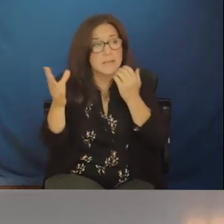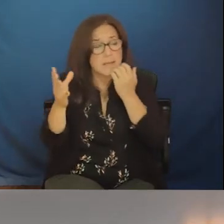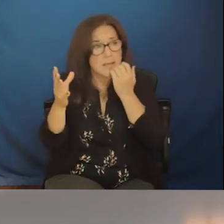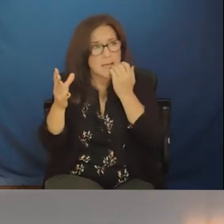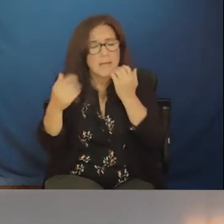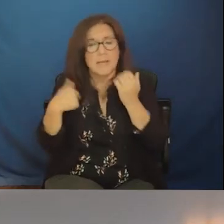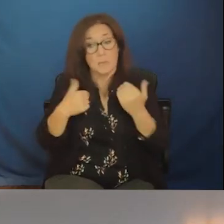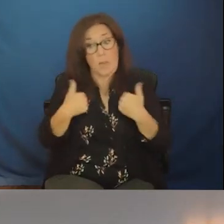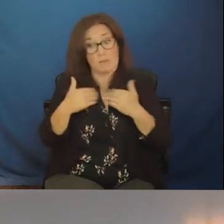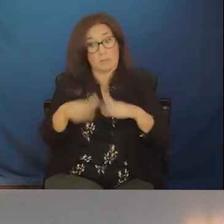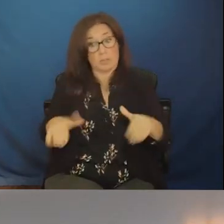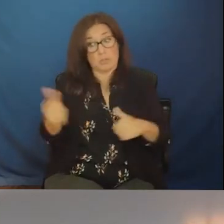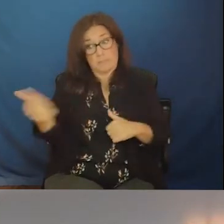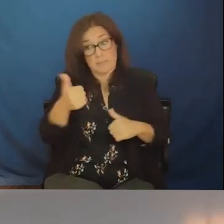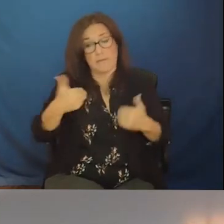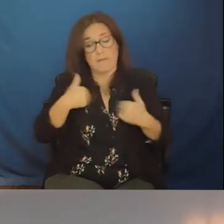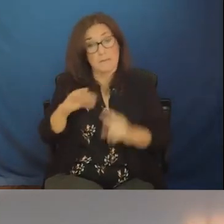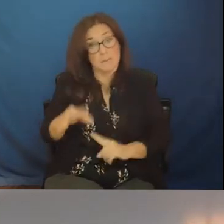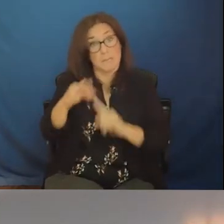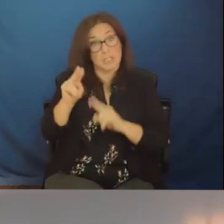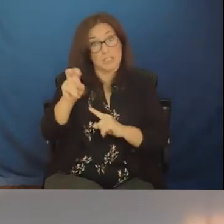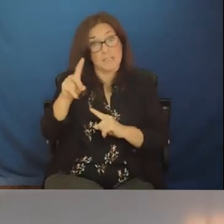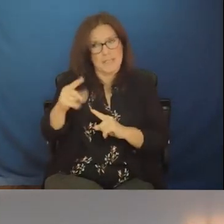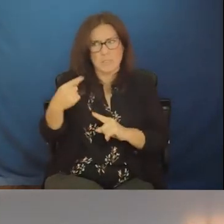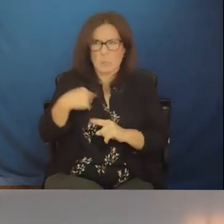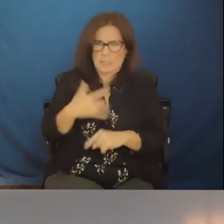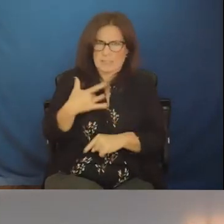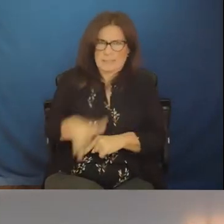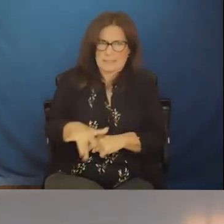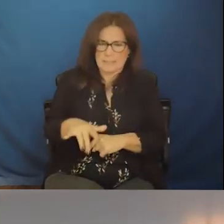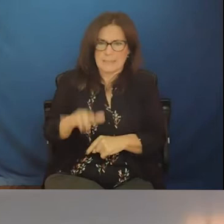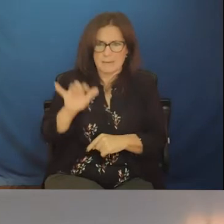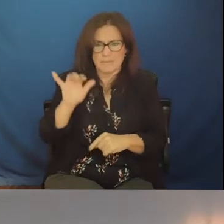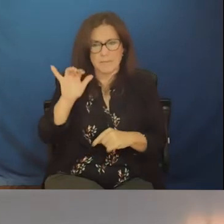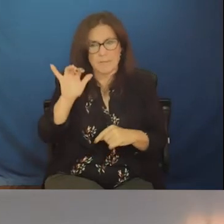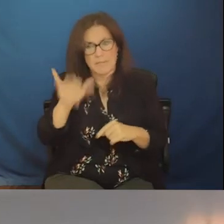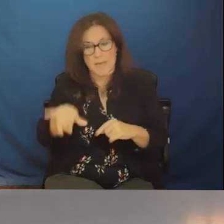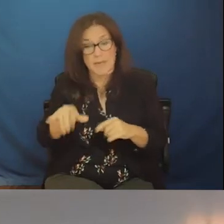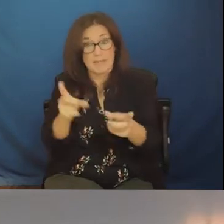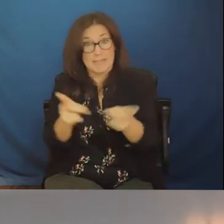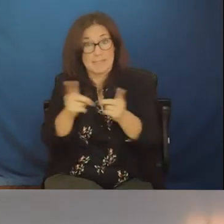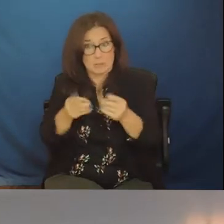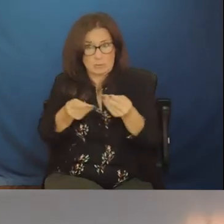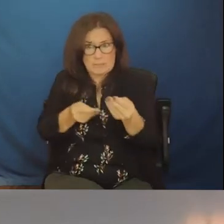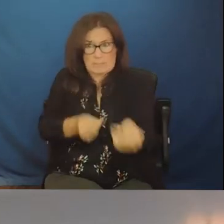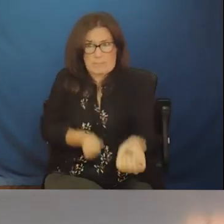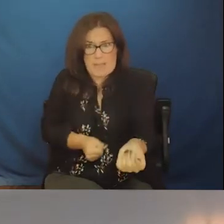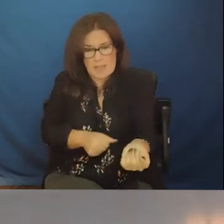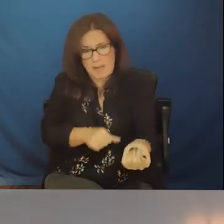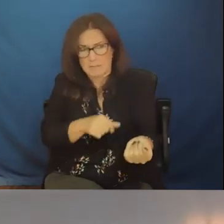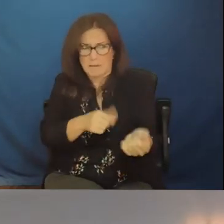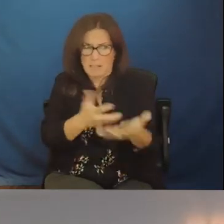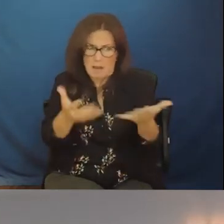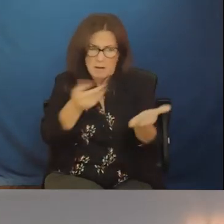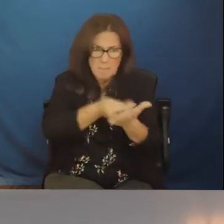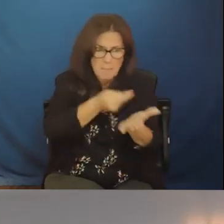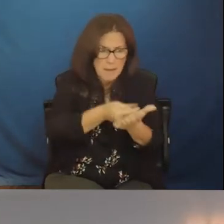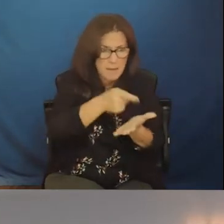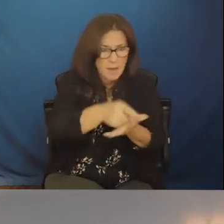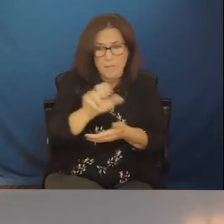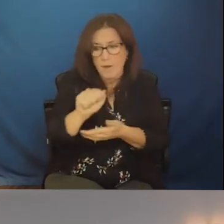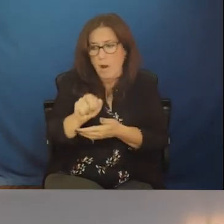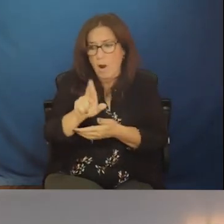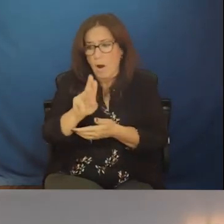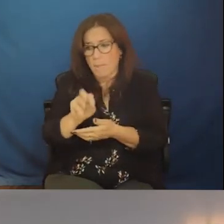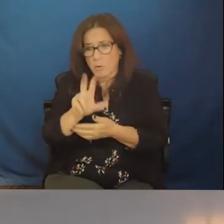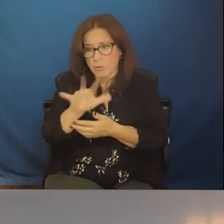that the district spent 26.5 on the armory and then 41 million on a football field. Now, I realize it started out as 10,